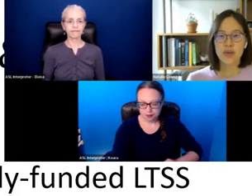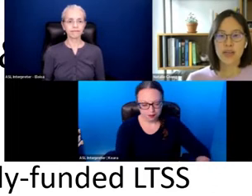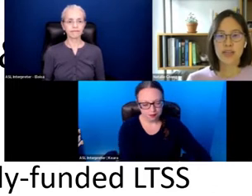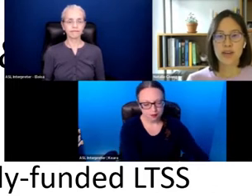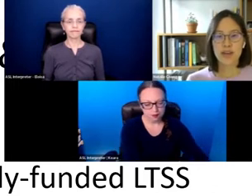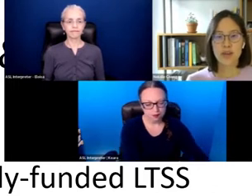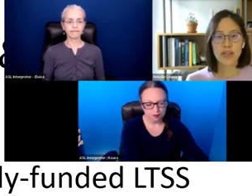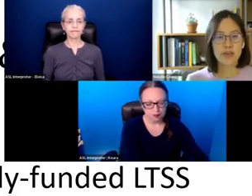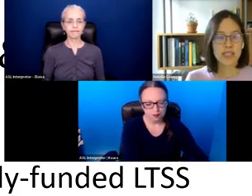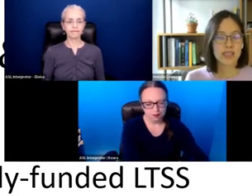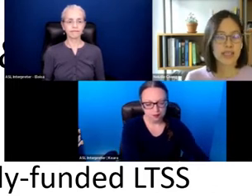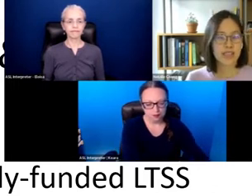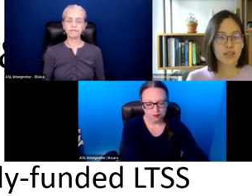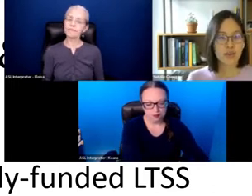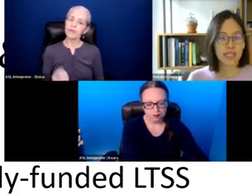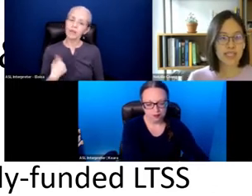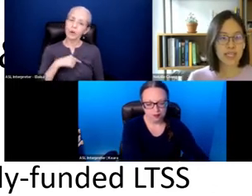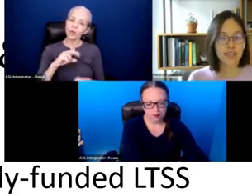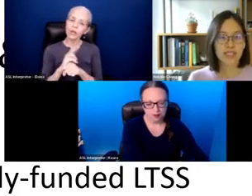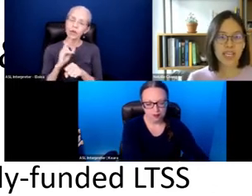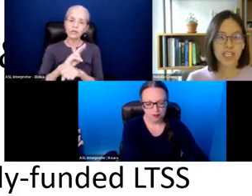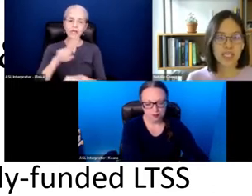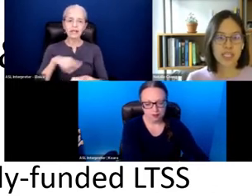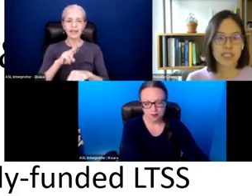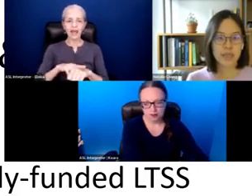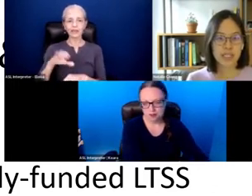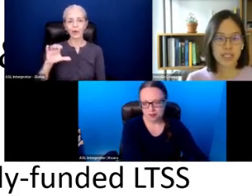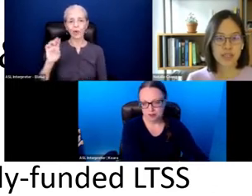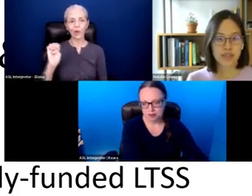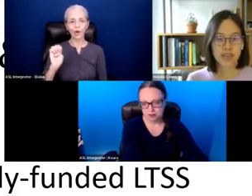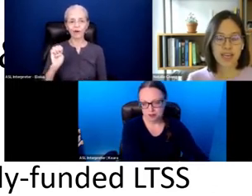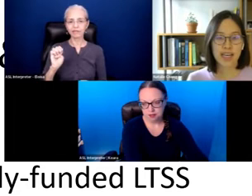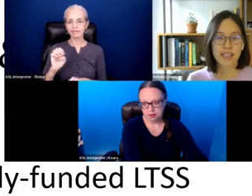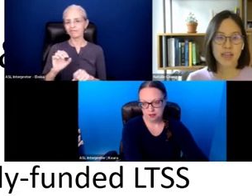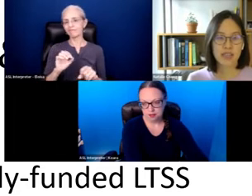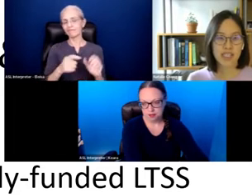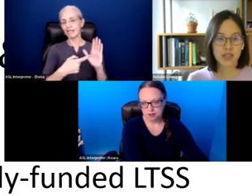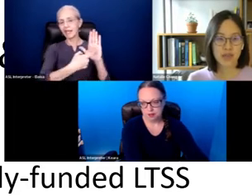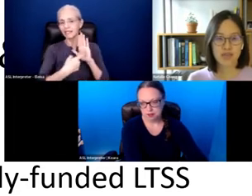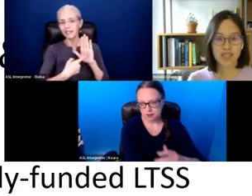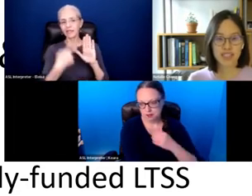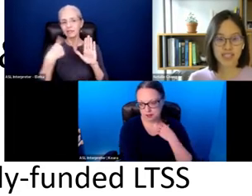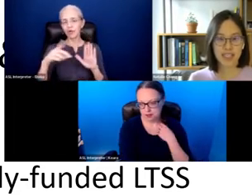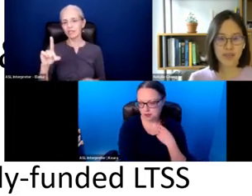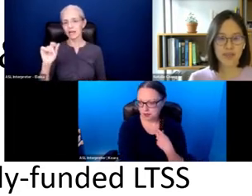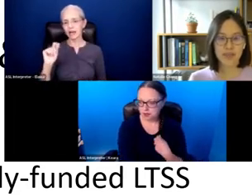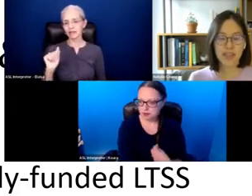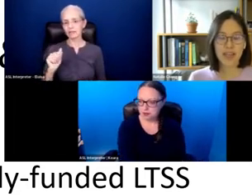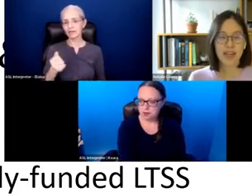So we used the National Core Indicators Aging and Disabilities Survey as our data source for this